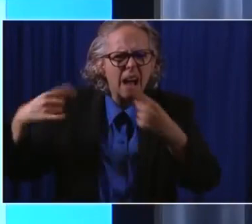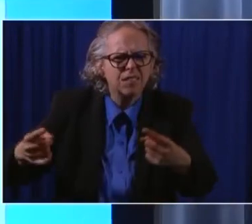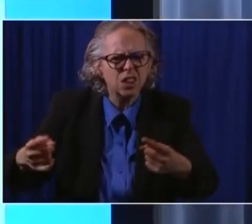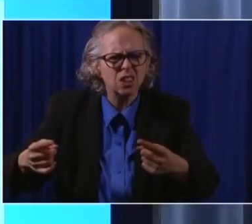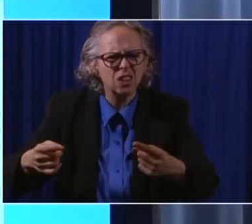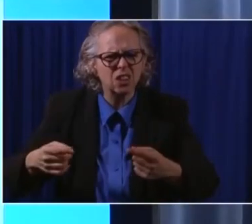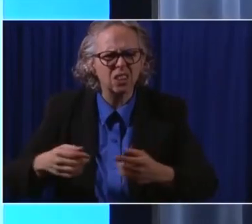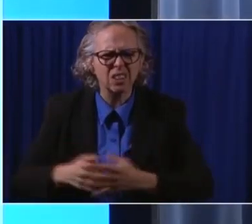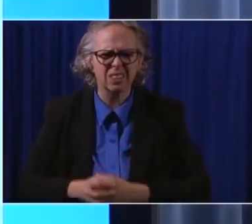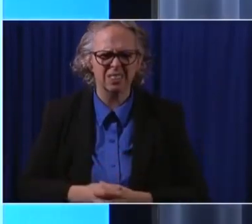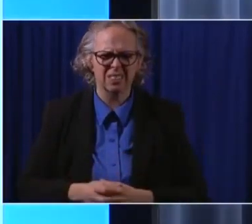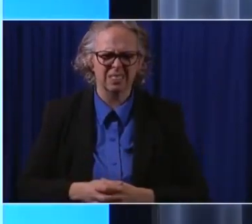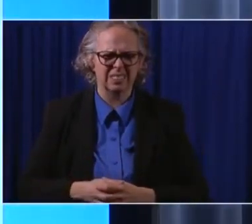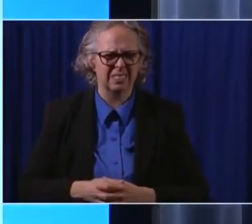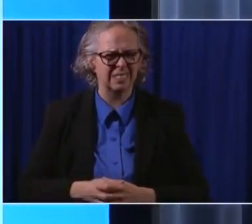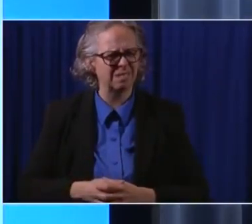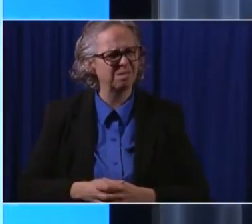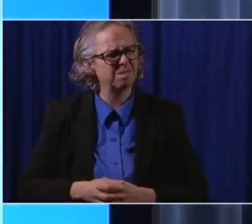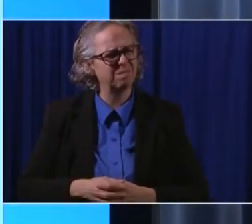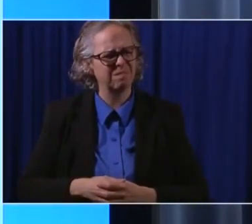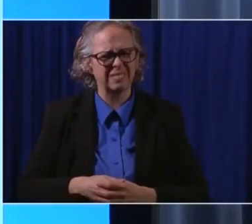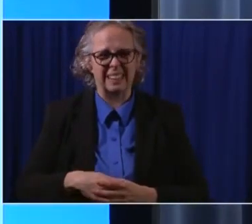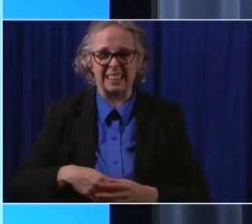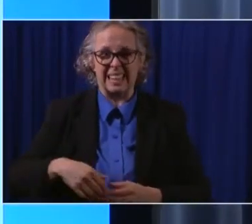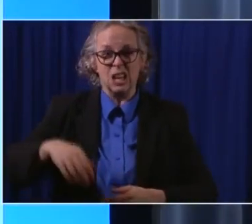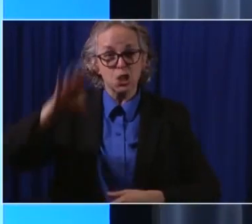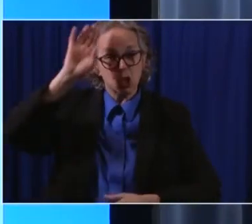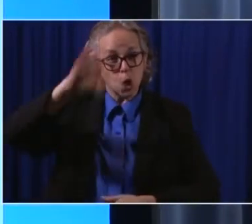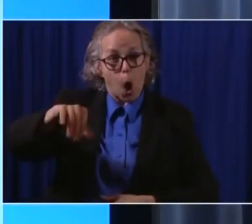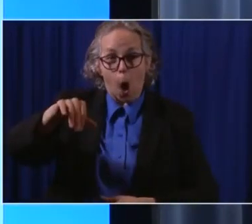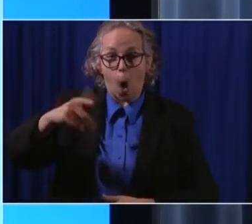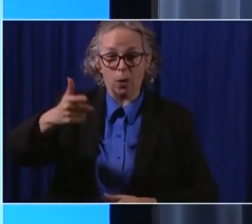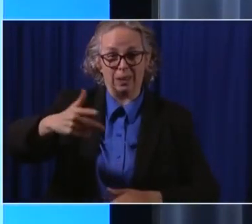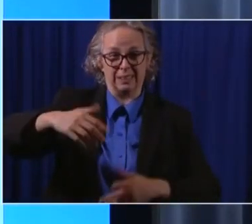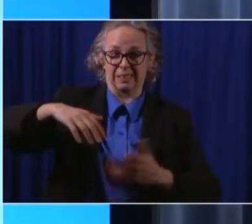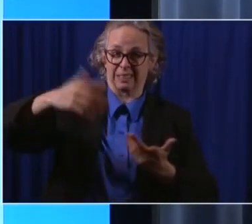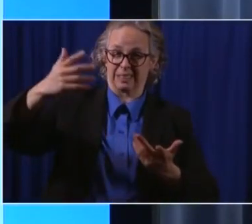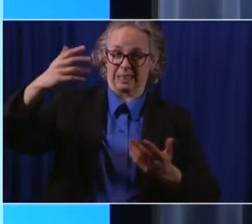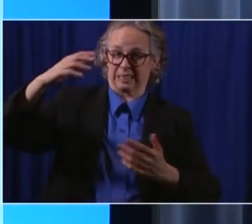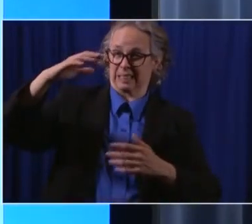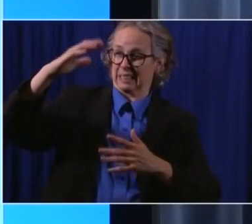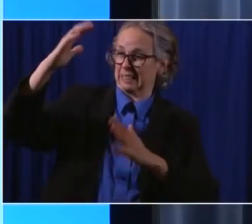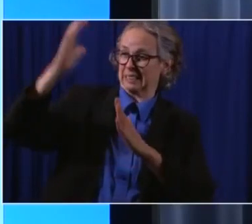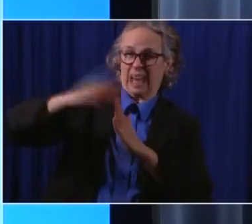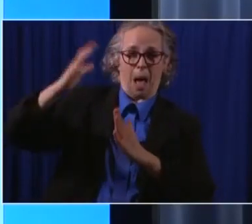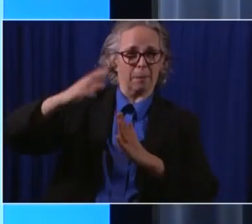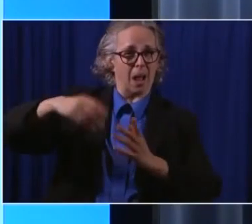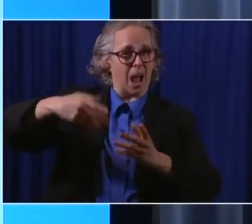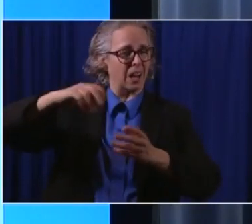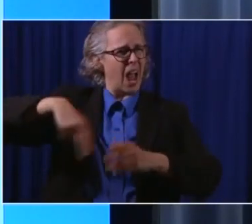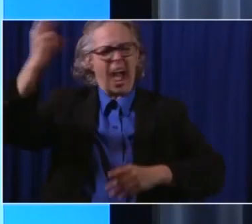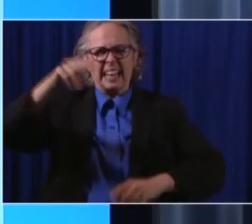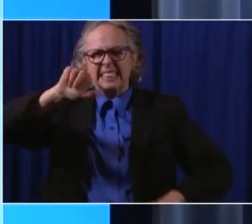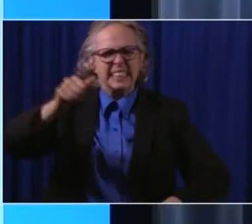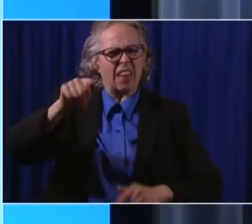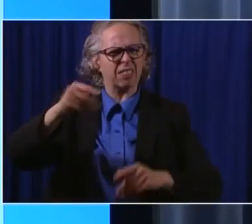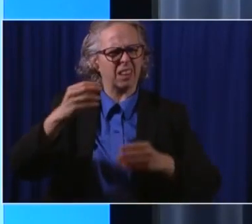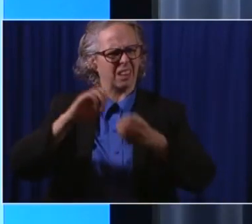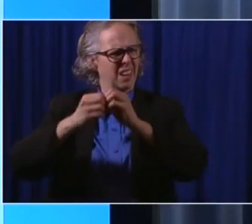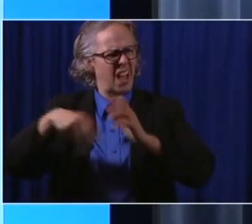reported, 10 highest daily cases, 9 have been in the past 3